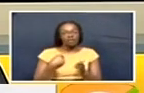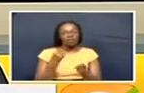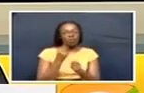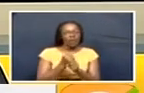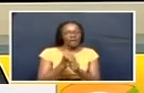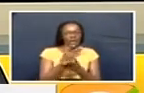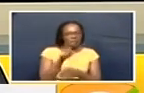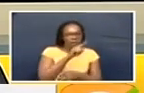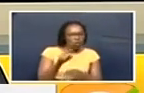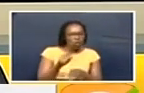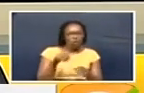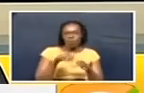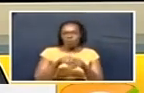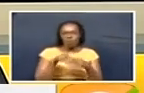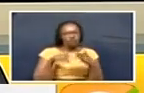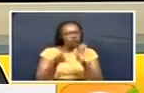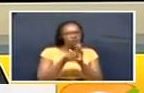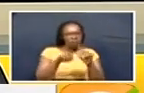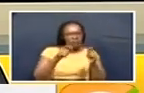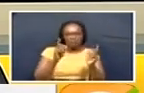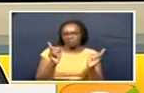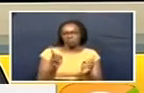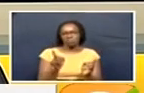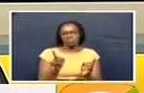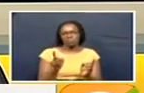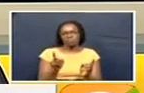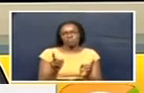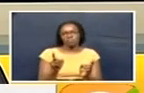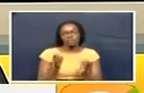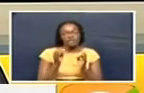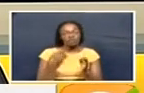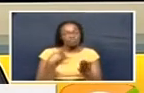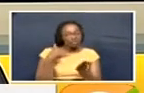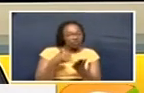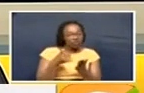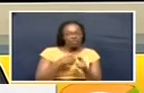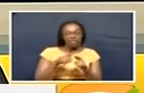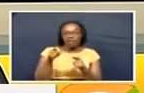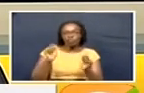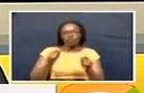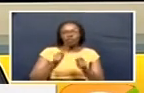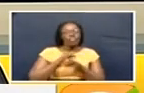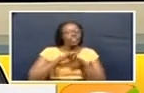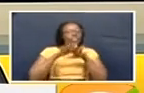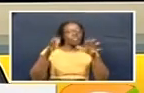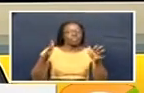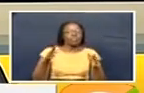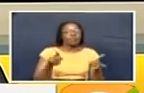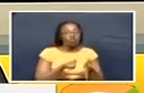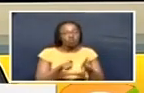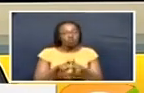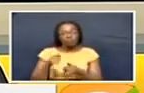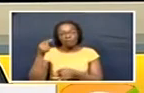so, by now they should have brought it out since they've been talking so loud and so much about it. And again, I'll say it here again, I think it's a